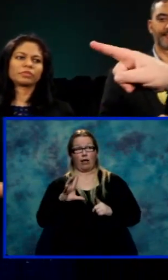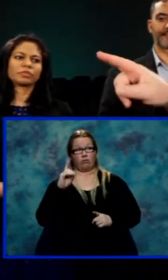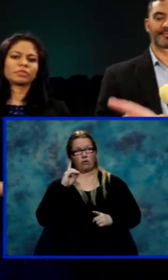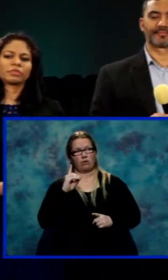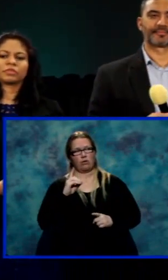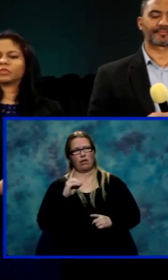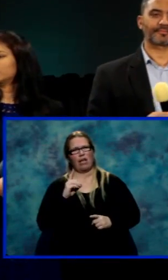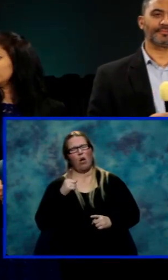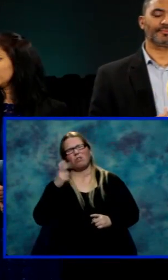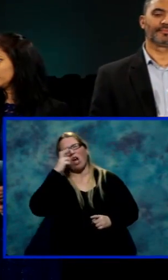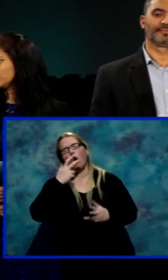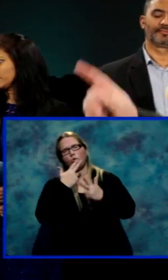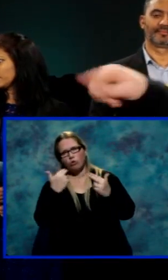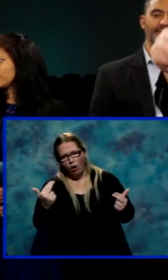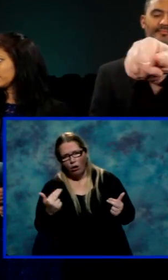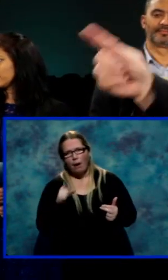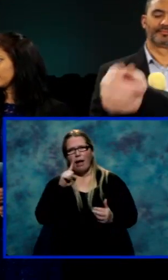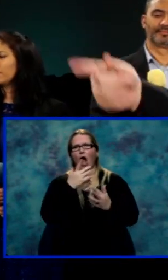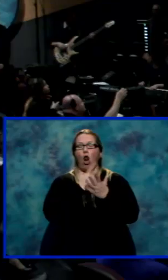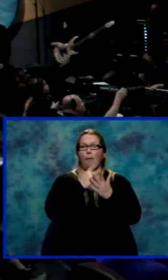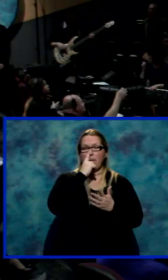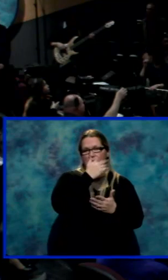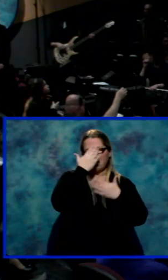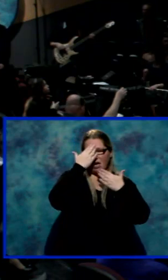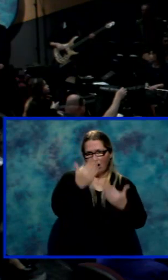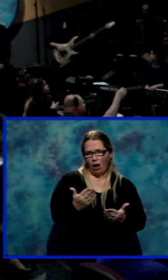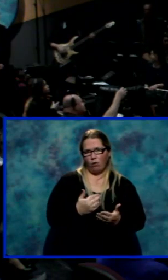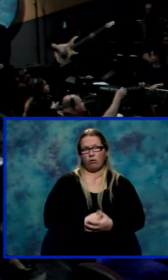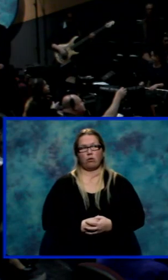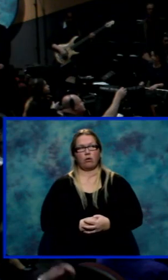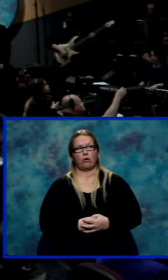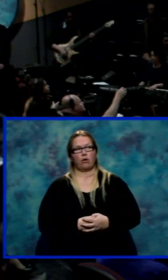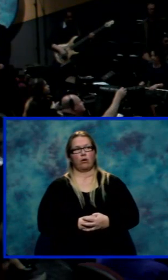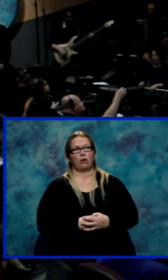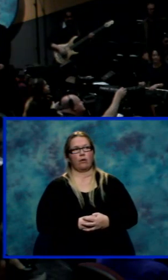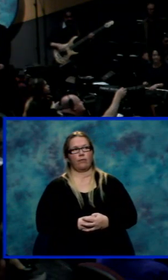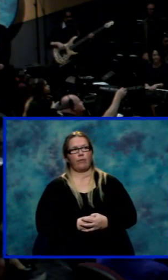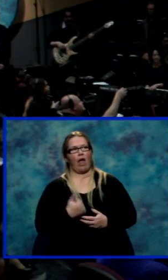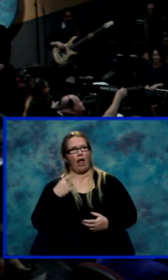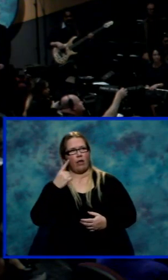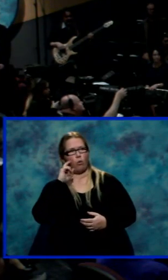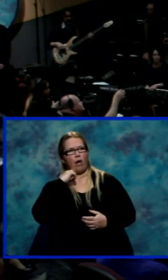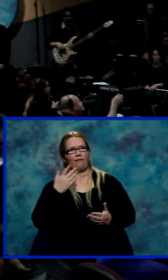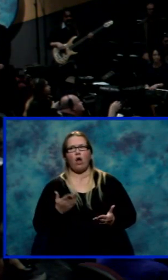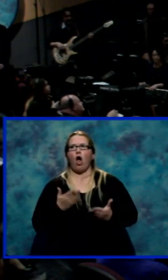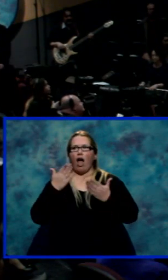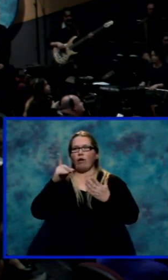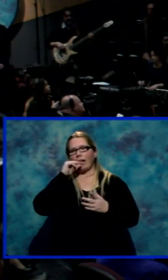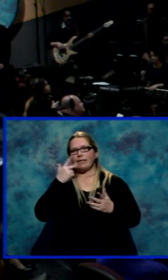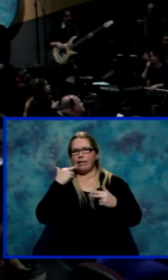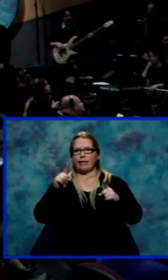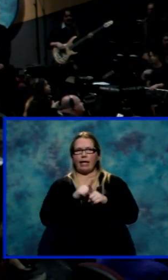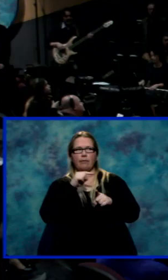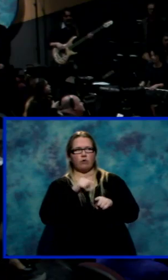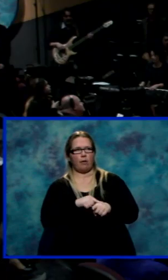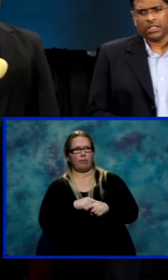that many of you know anyway, but for a lot of people, they didn't know it. Surely Goodness and Mercy. I think we're going to take the offering up as we sing it, but then toward